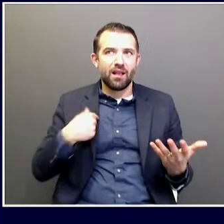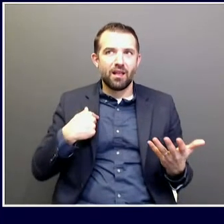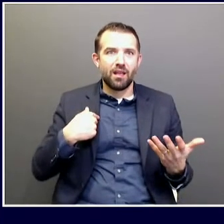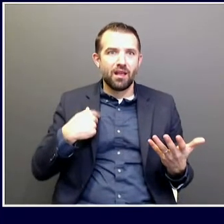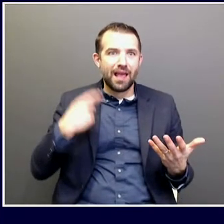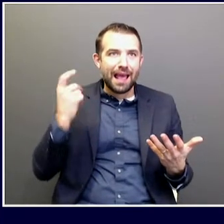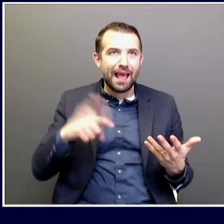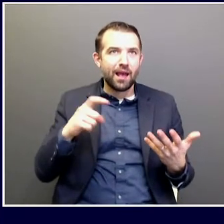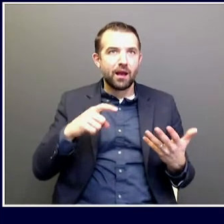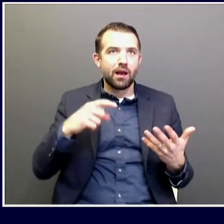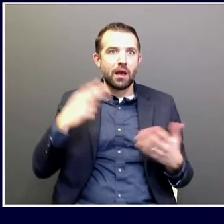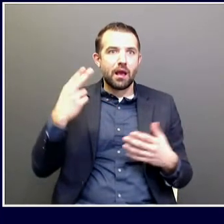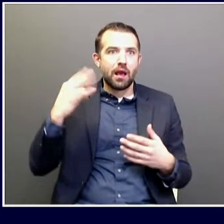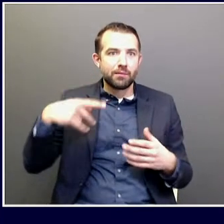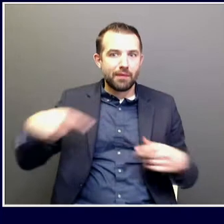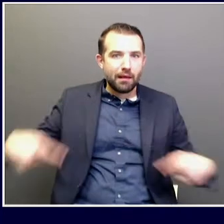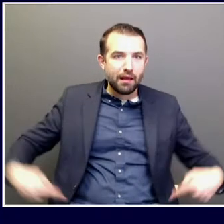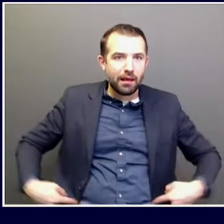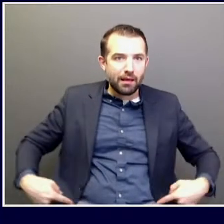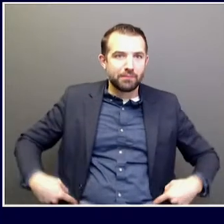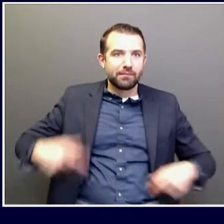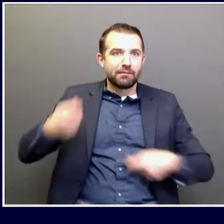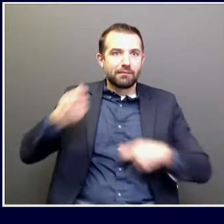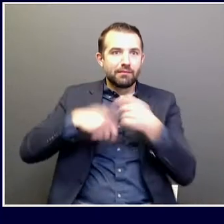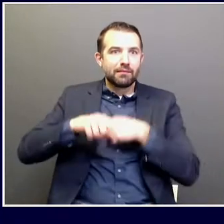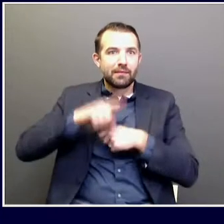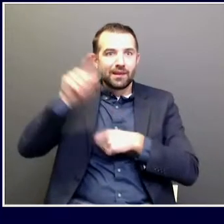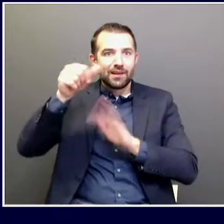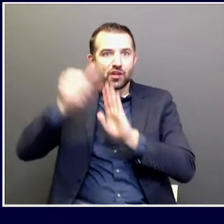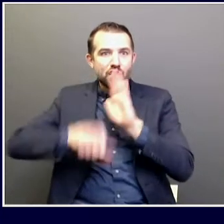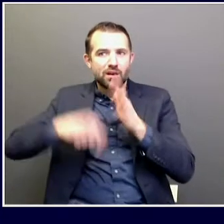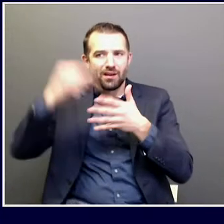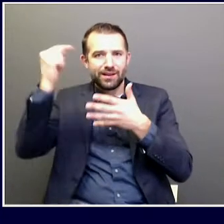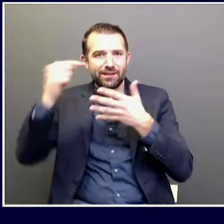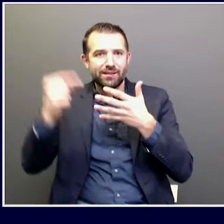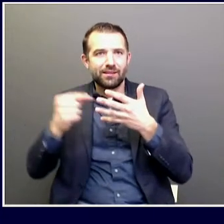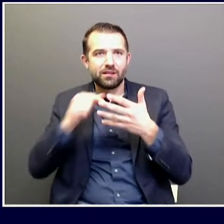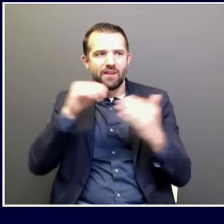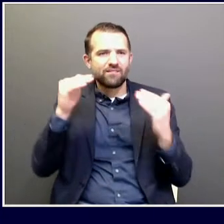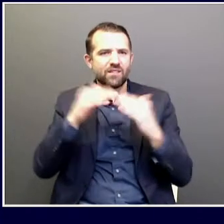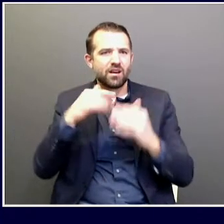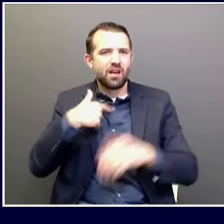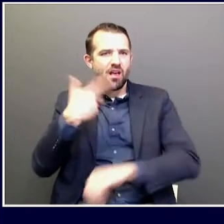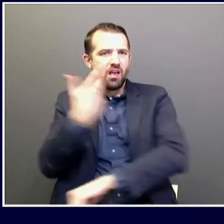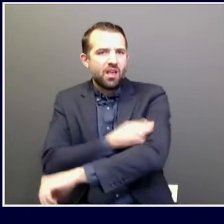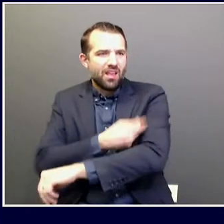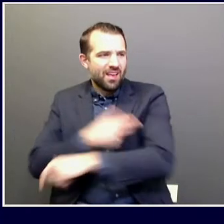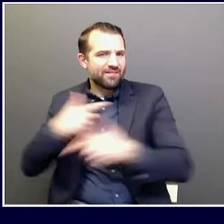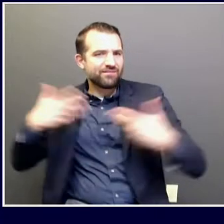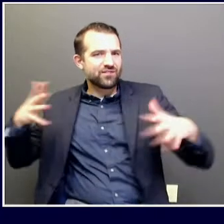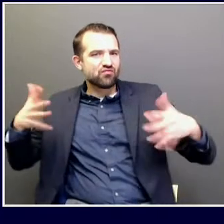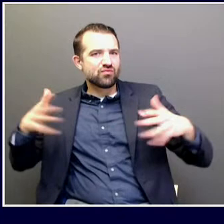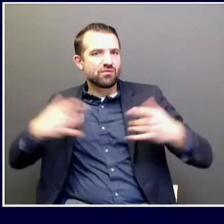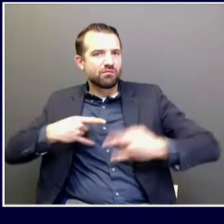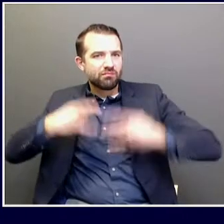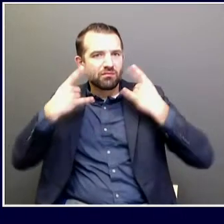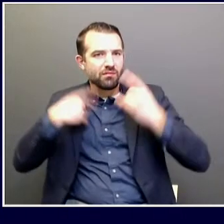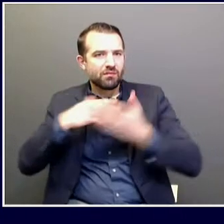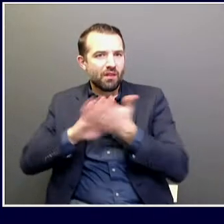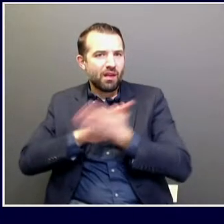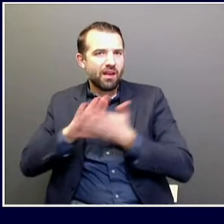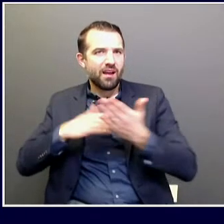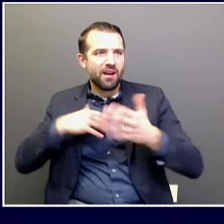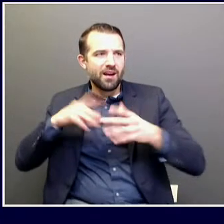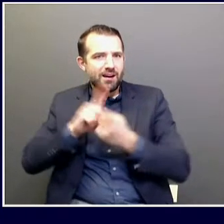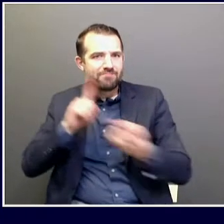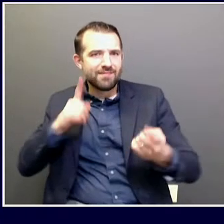some other surgery or healthcare access. It's not fair to them. It's not fair to anybody. So